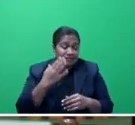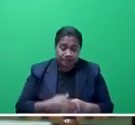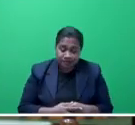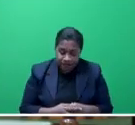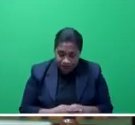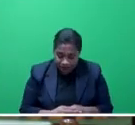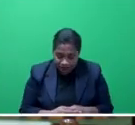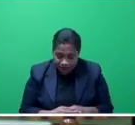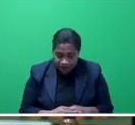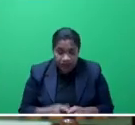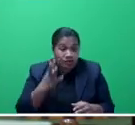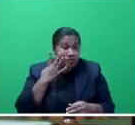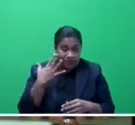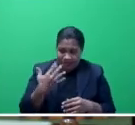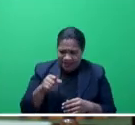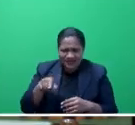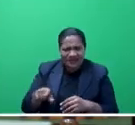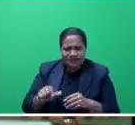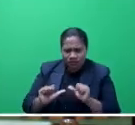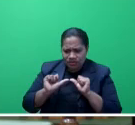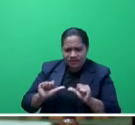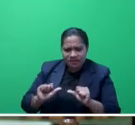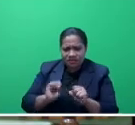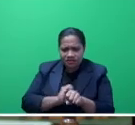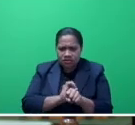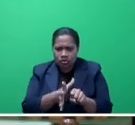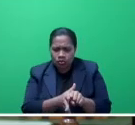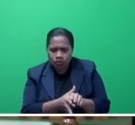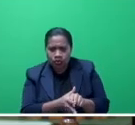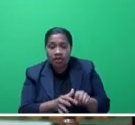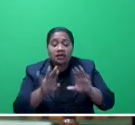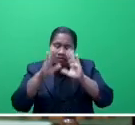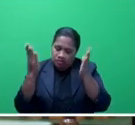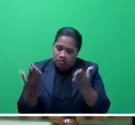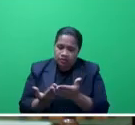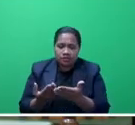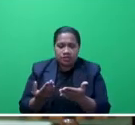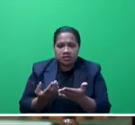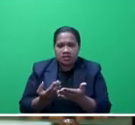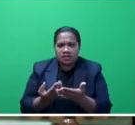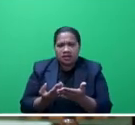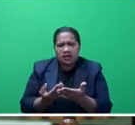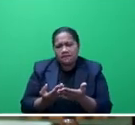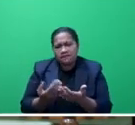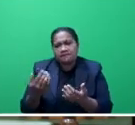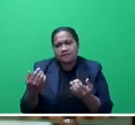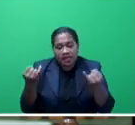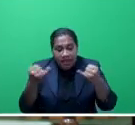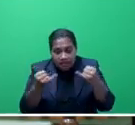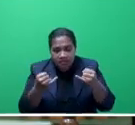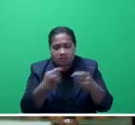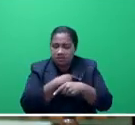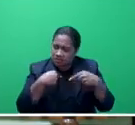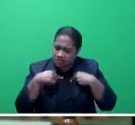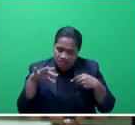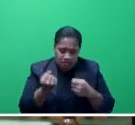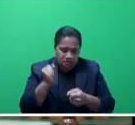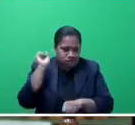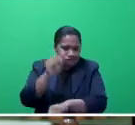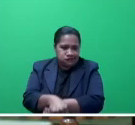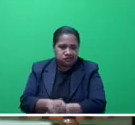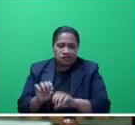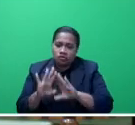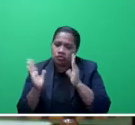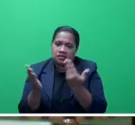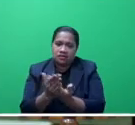defense against the coronavirus, a global enemy we must defeat together. Mr. Speaker, sir, this